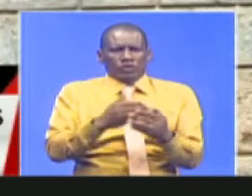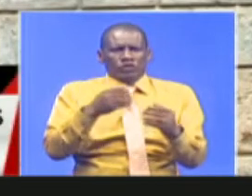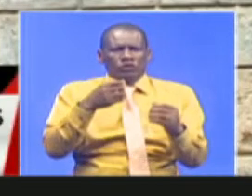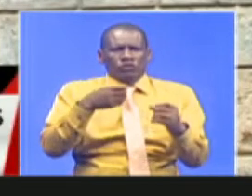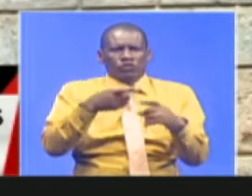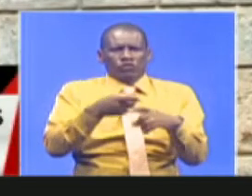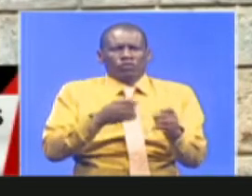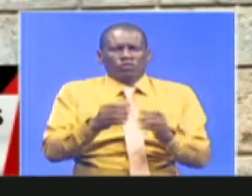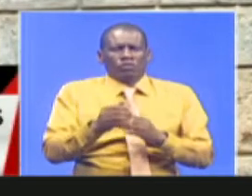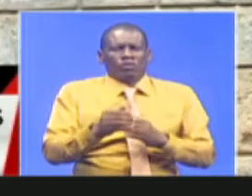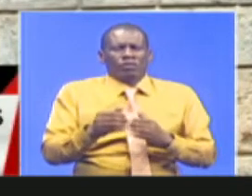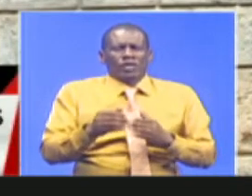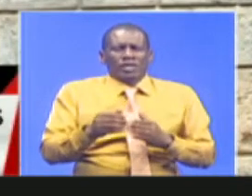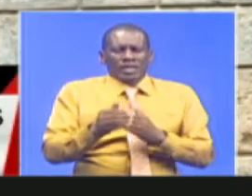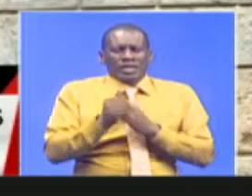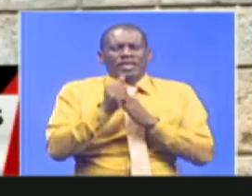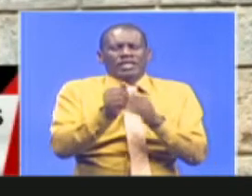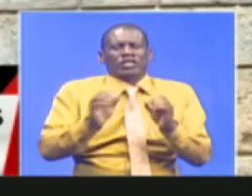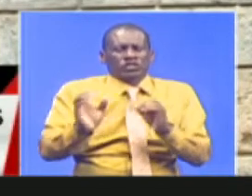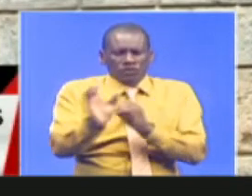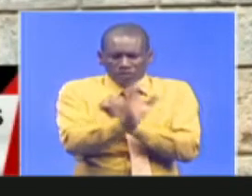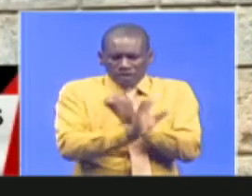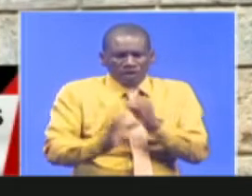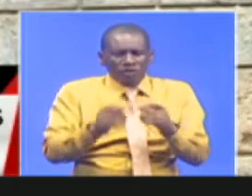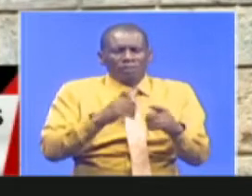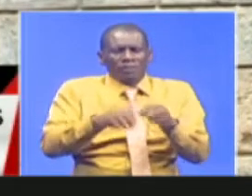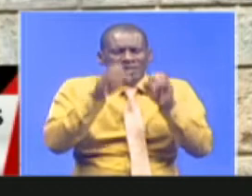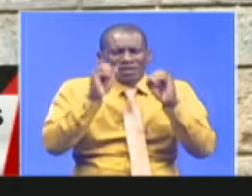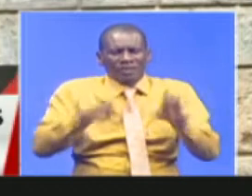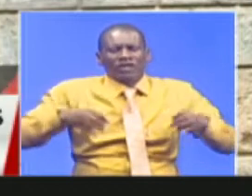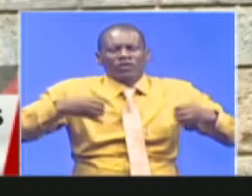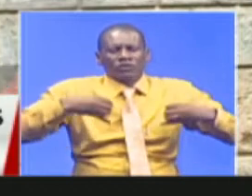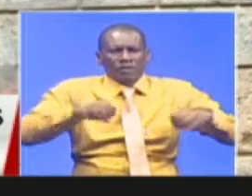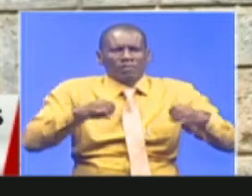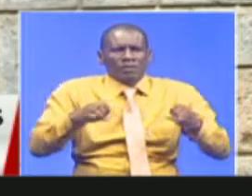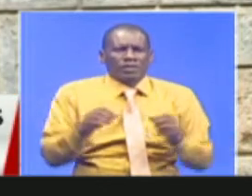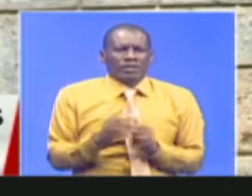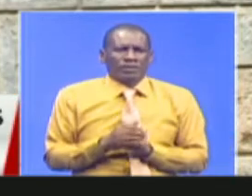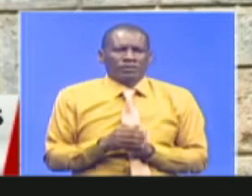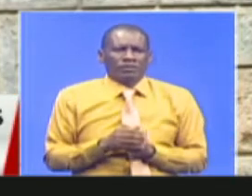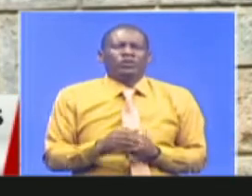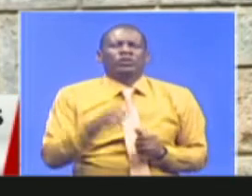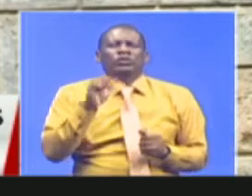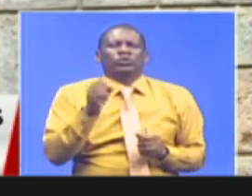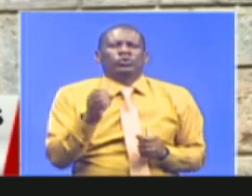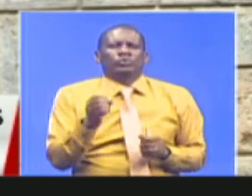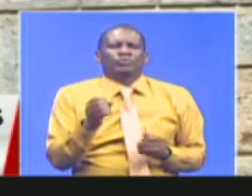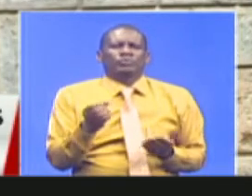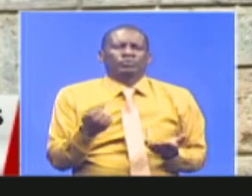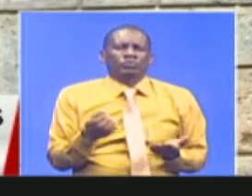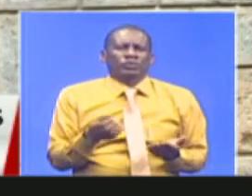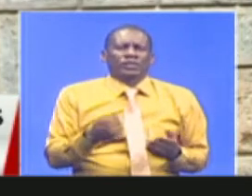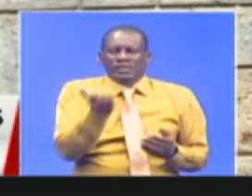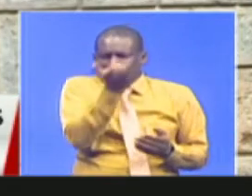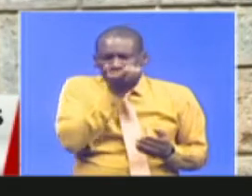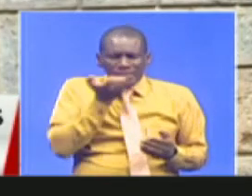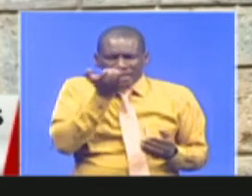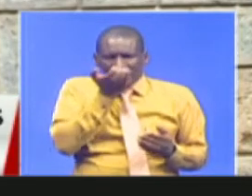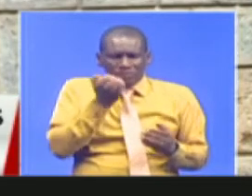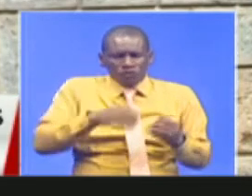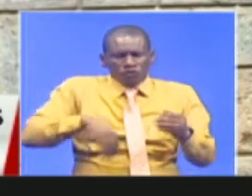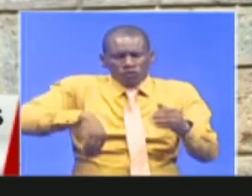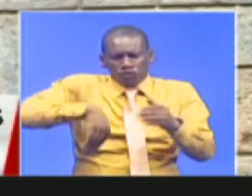the leaders of the nation, but unfortunately nothing has come to fruition. So stadium has been quite a